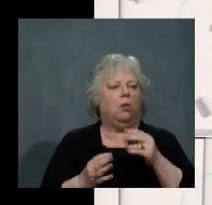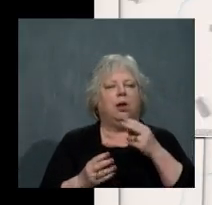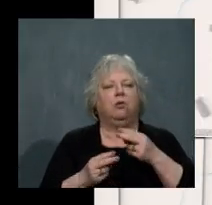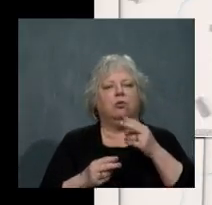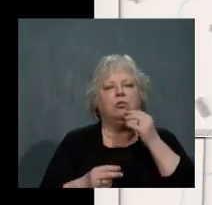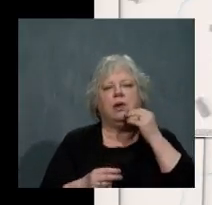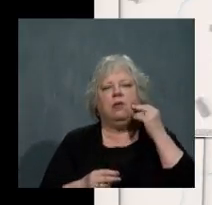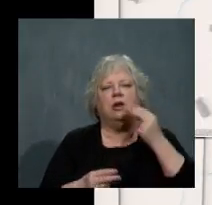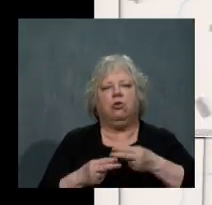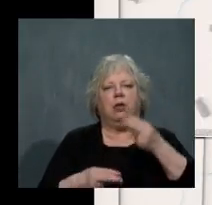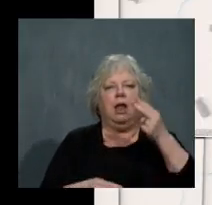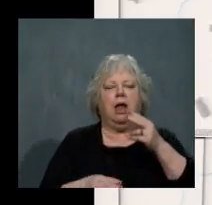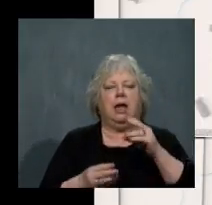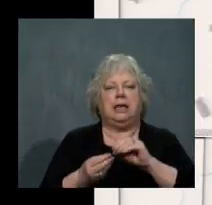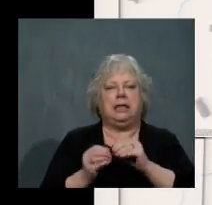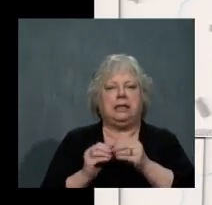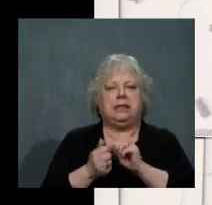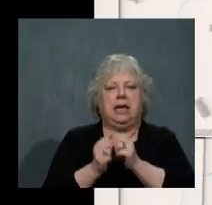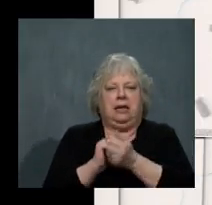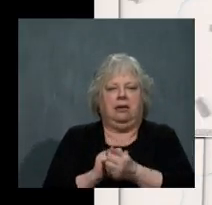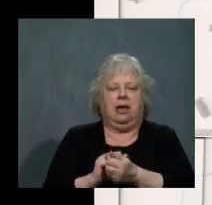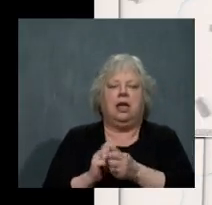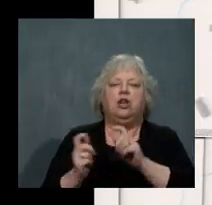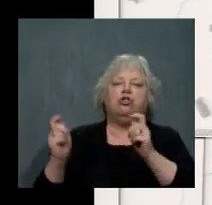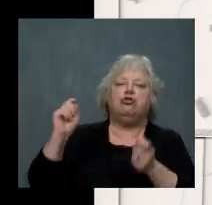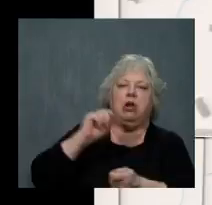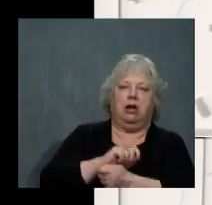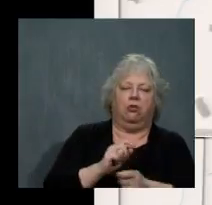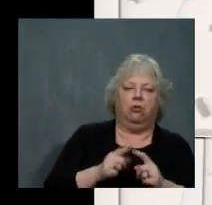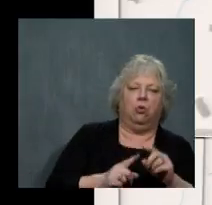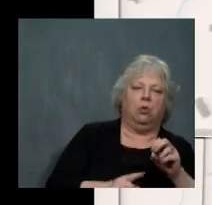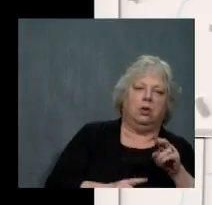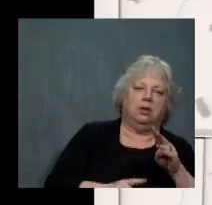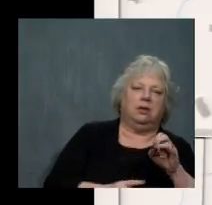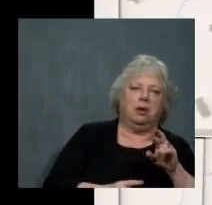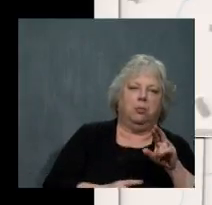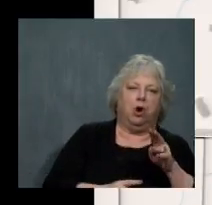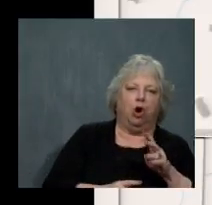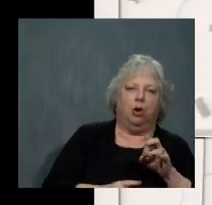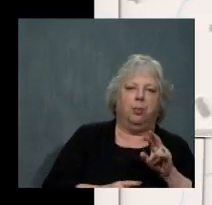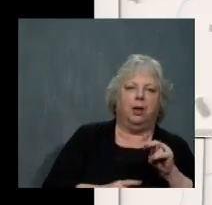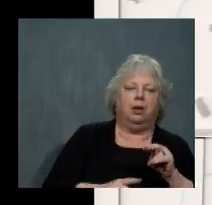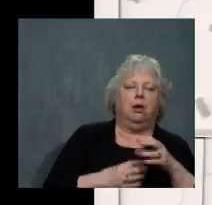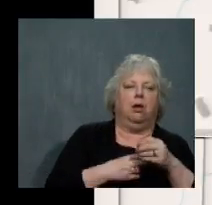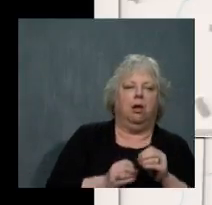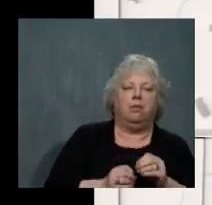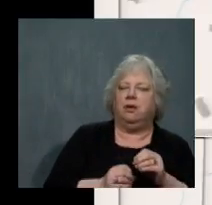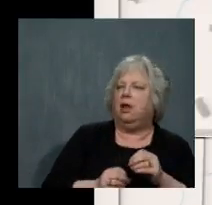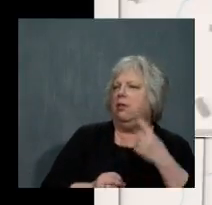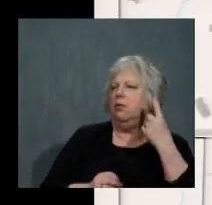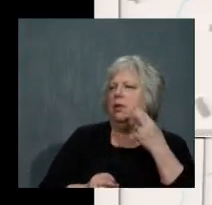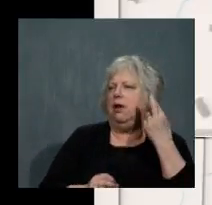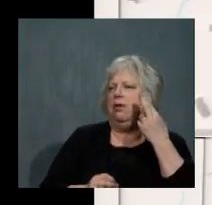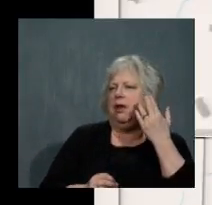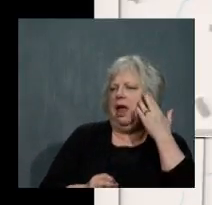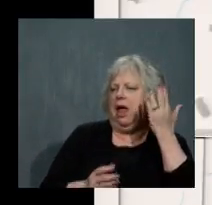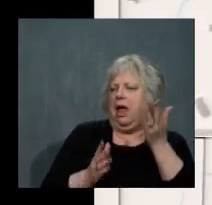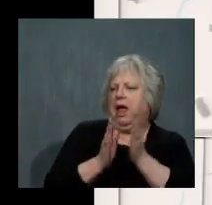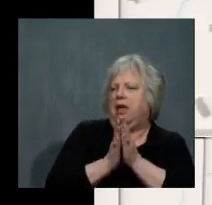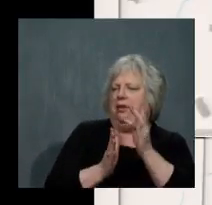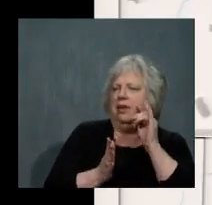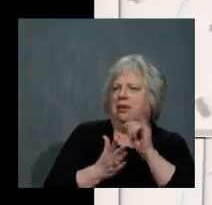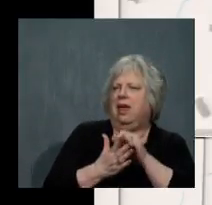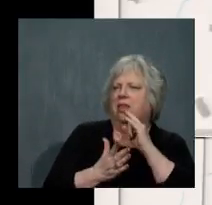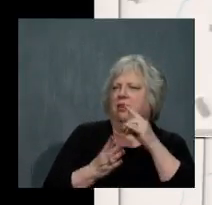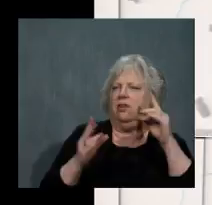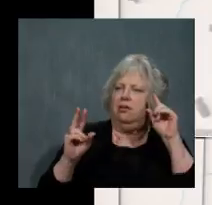residential high density to, suburban office. And the reason I ask is because there's a for sale sign up on that that's marketing it